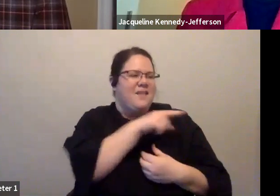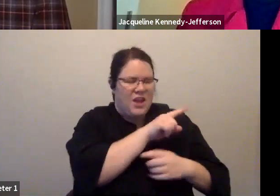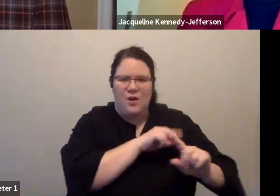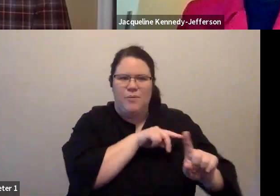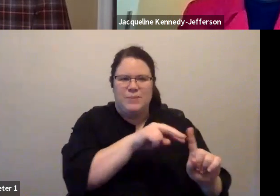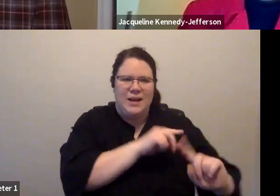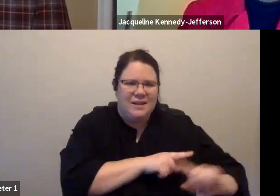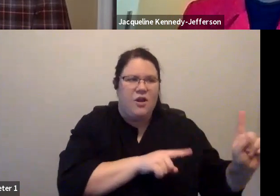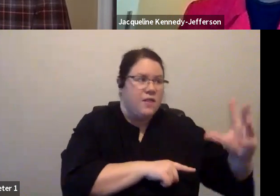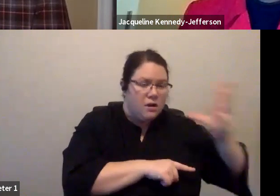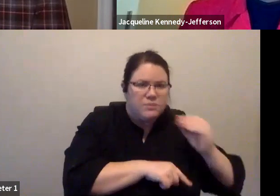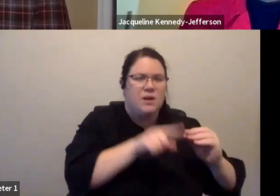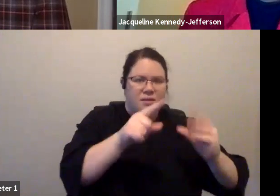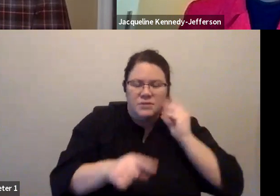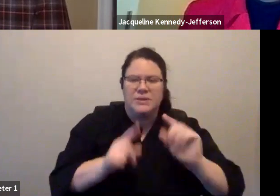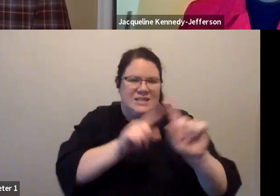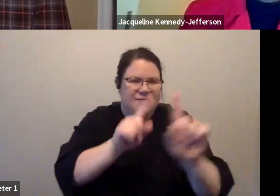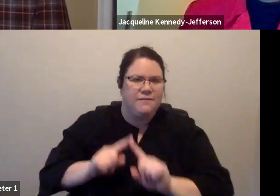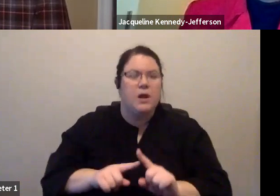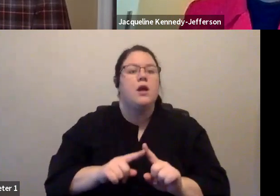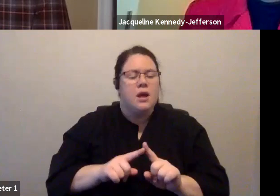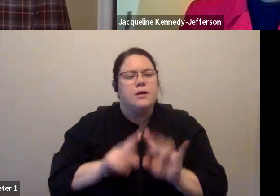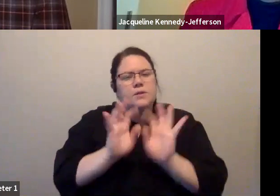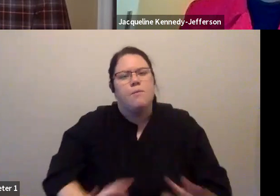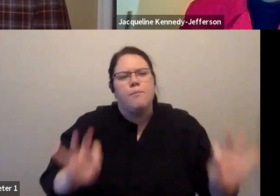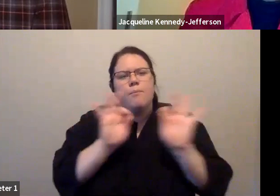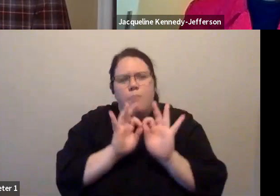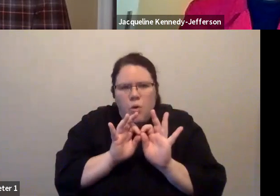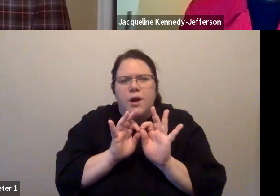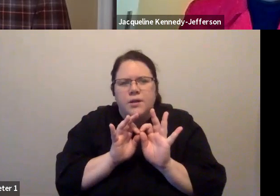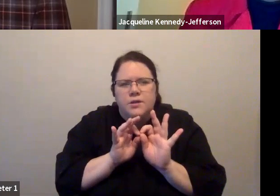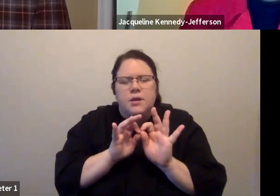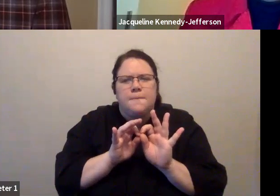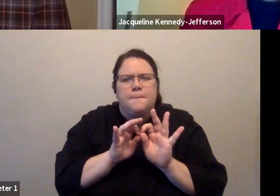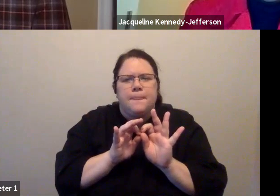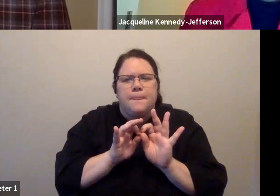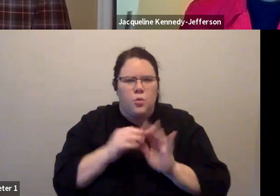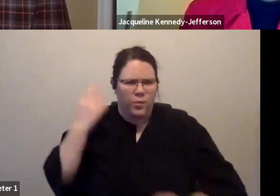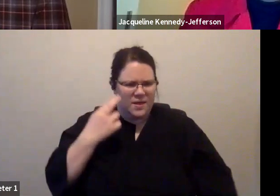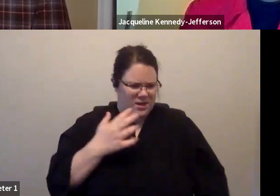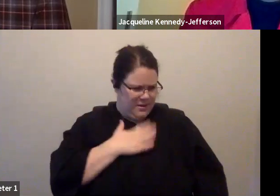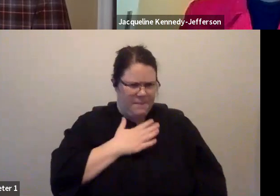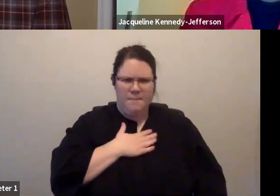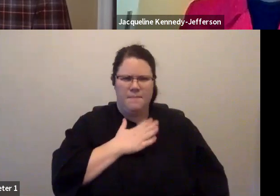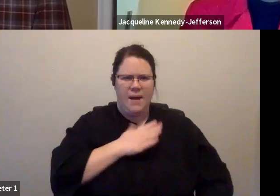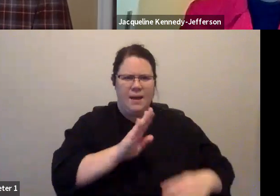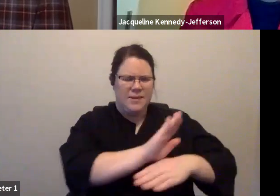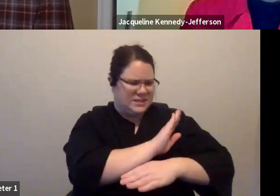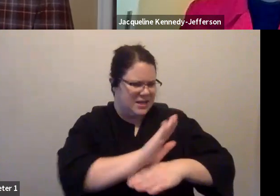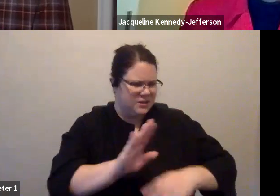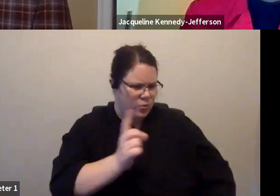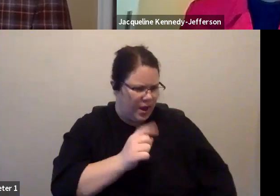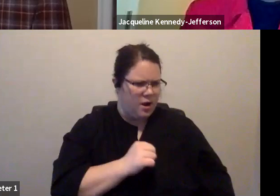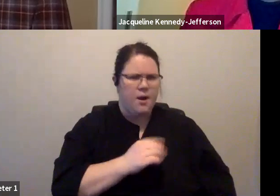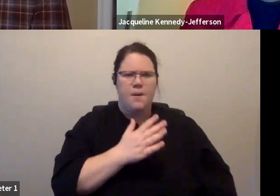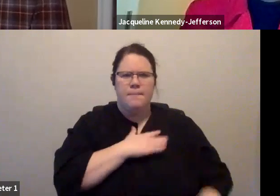lived experiences. So you have to be sure that, again, you're taking notice to where your organization is on the continuum, what your employees